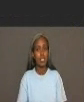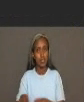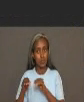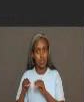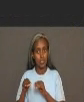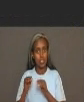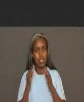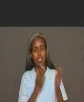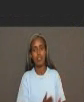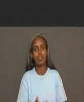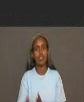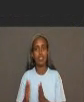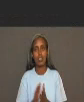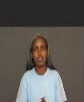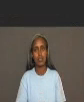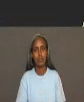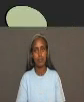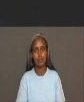Students, let's get ready.